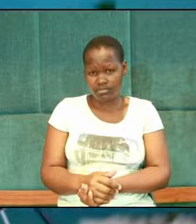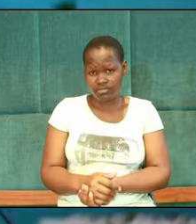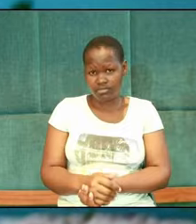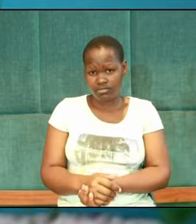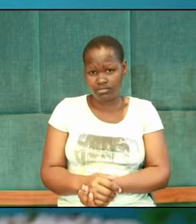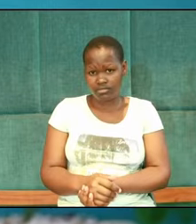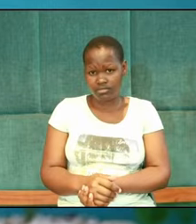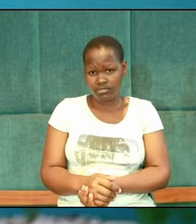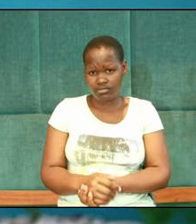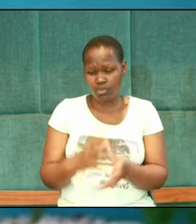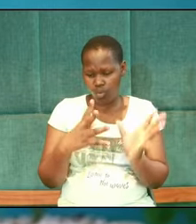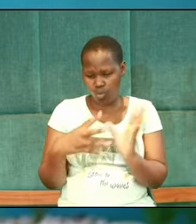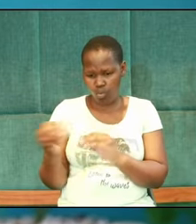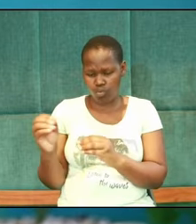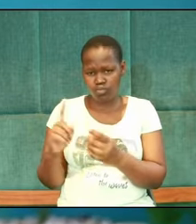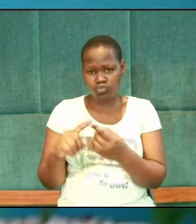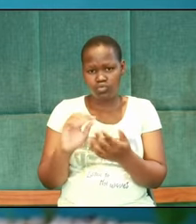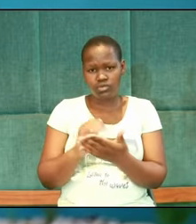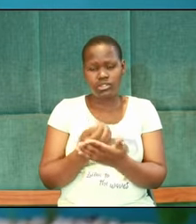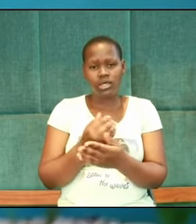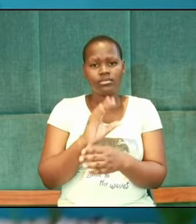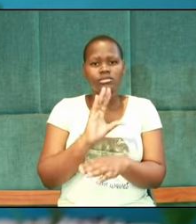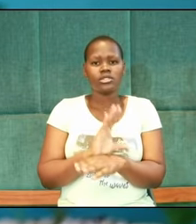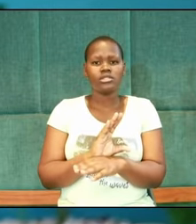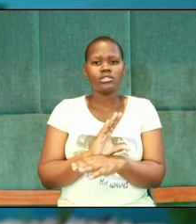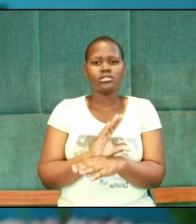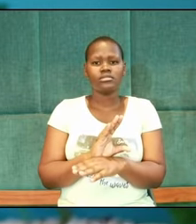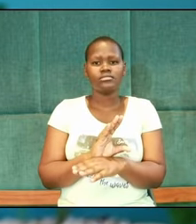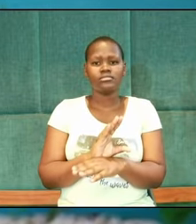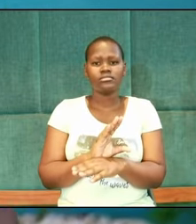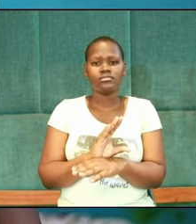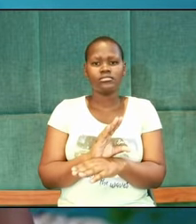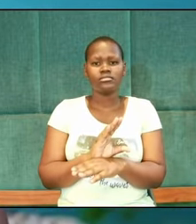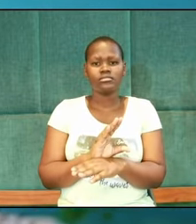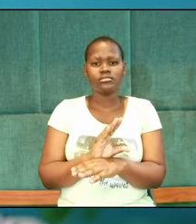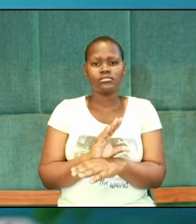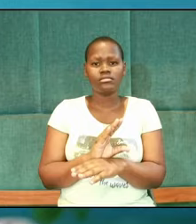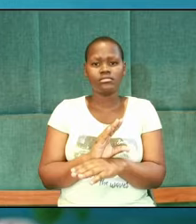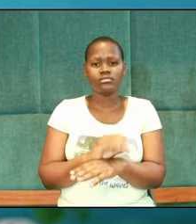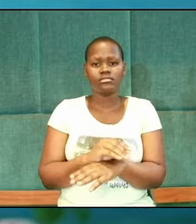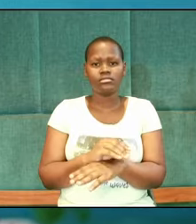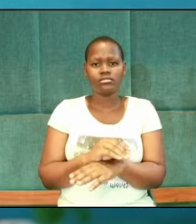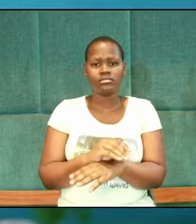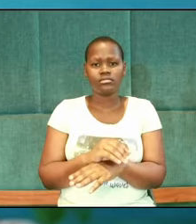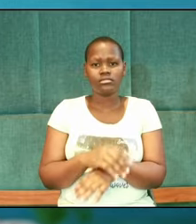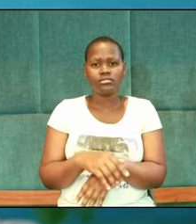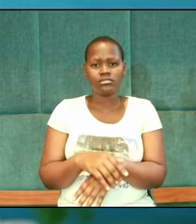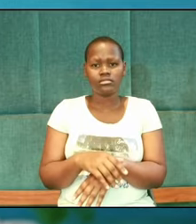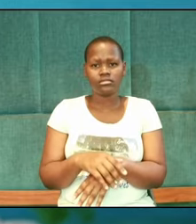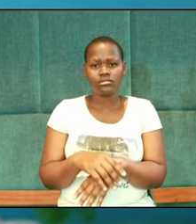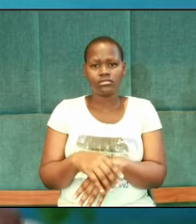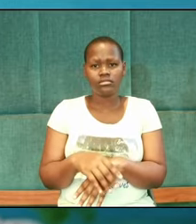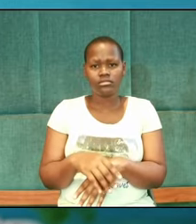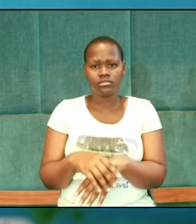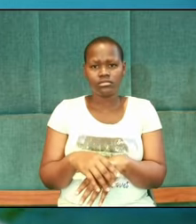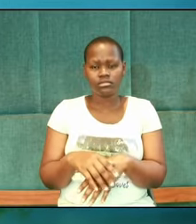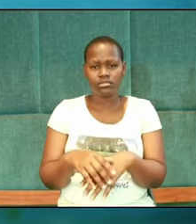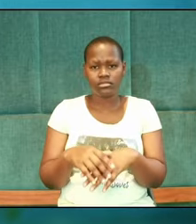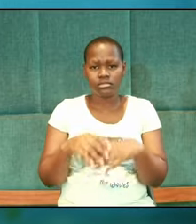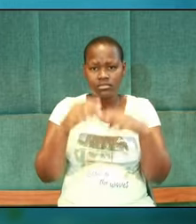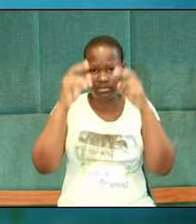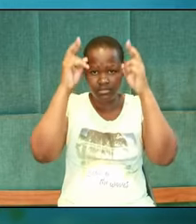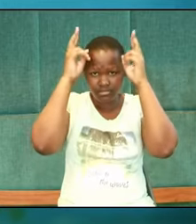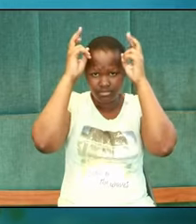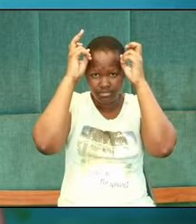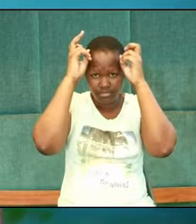We go to some churches. I won't mention their names. They cast out the devil, including they urinate and brush the teeth of the devil. They